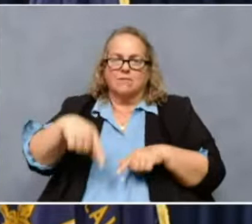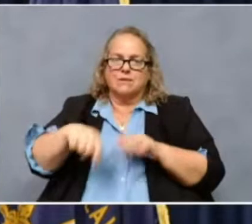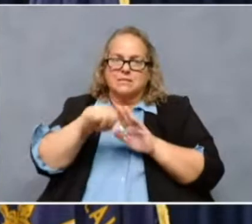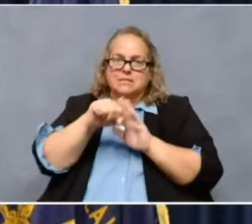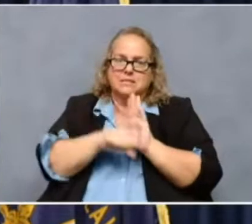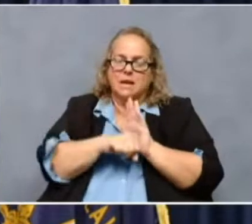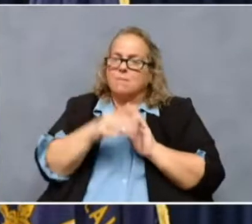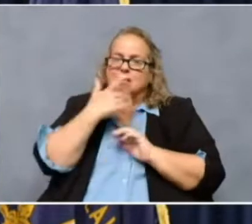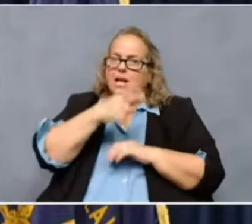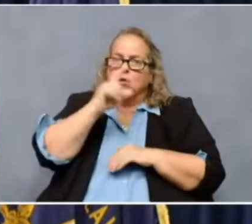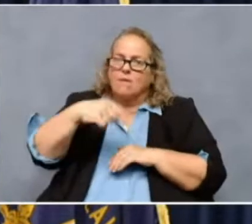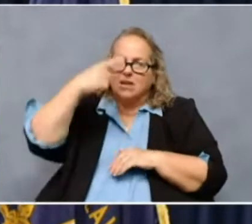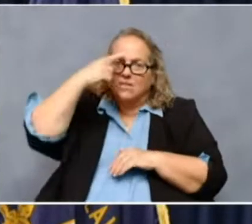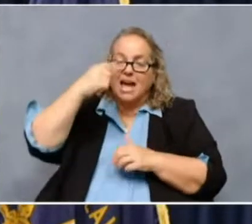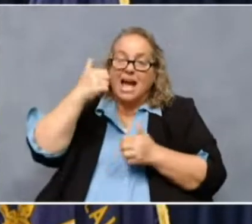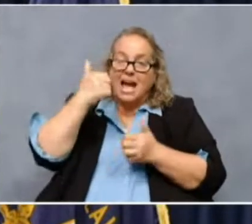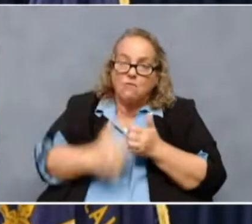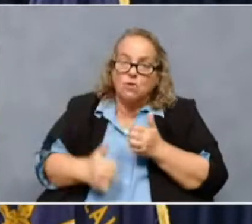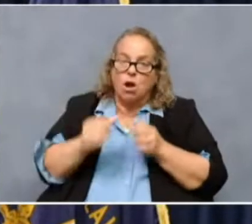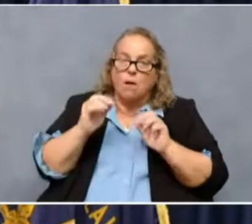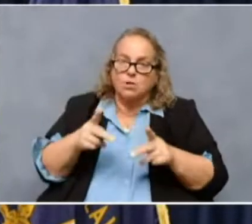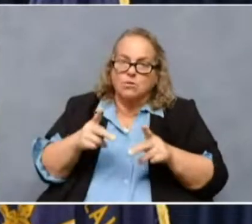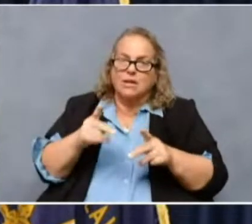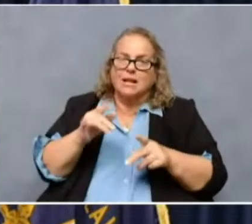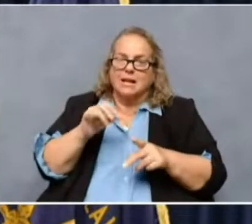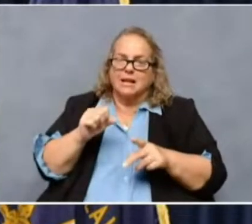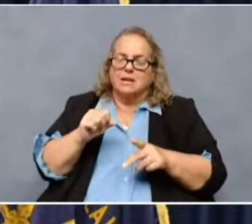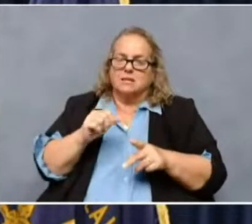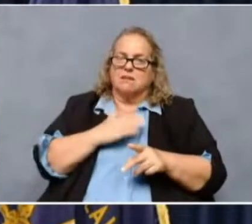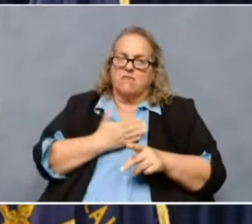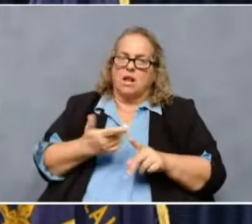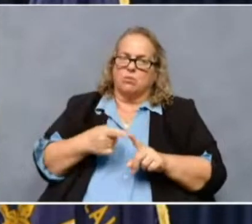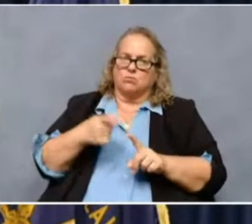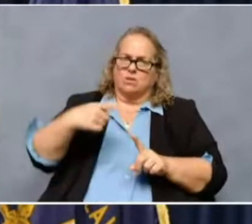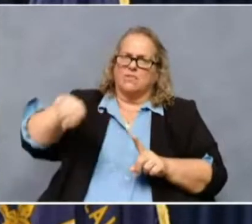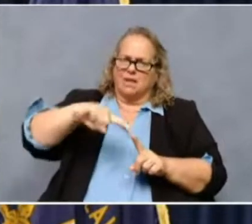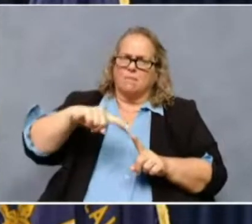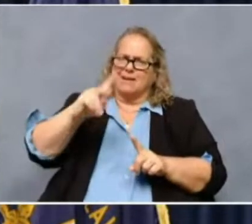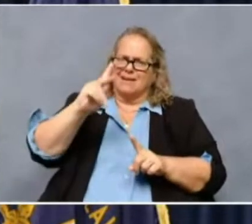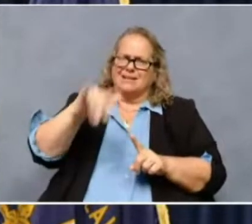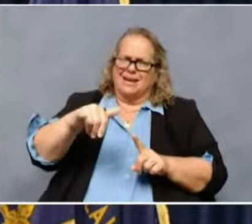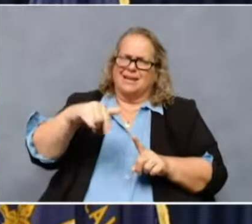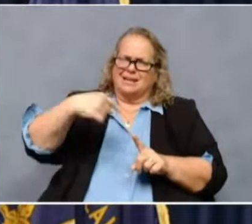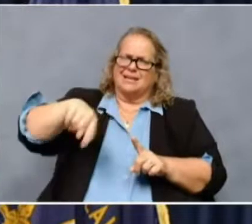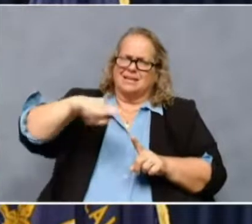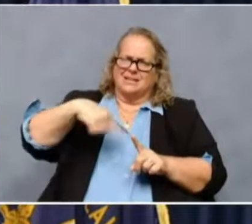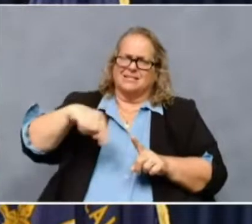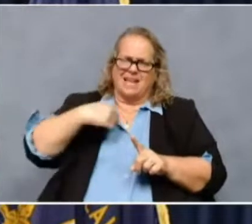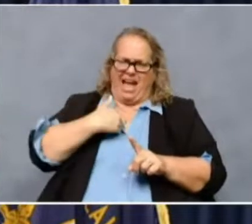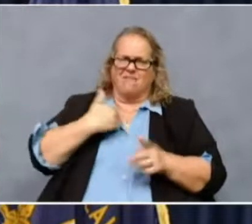every opportunity is available to them. That's what all of us as Kentuckians have wanted, and we are right